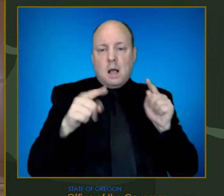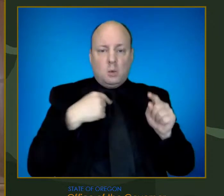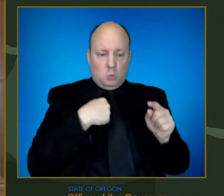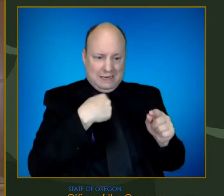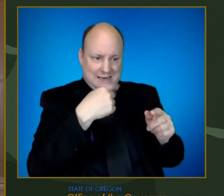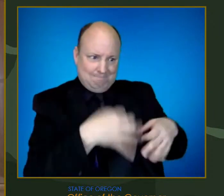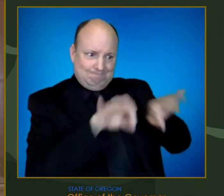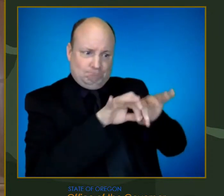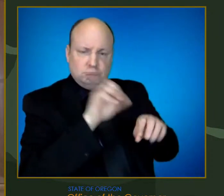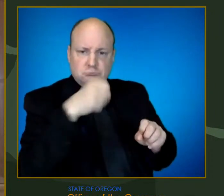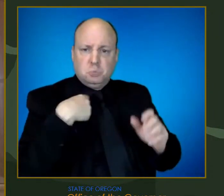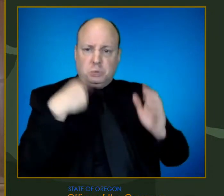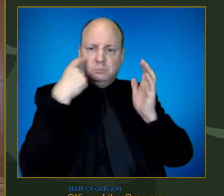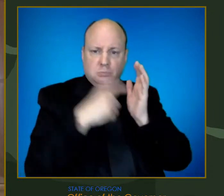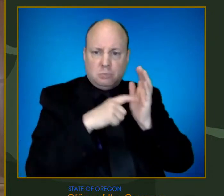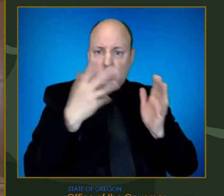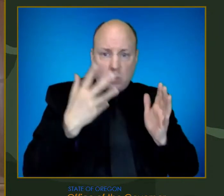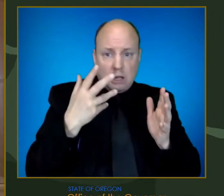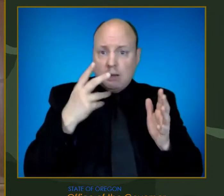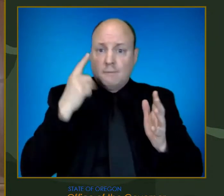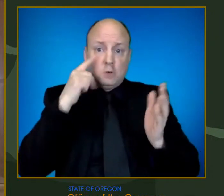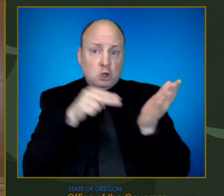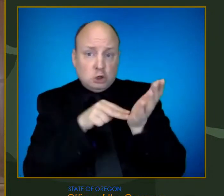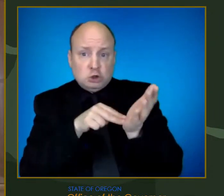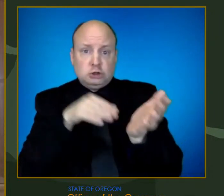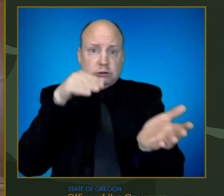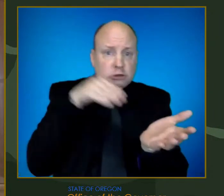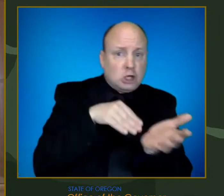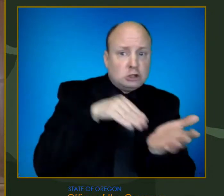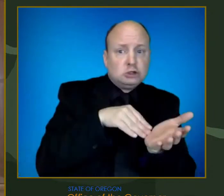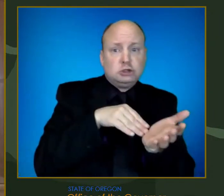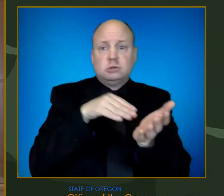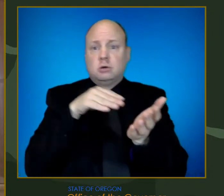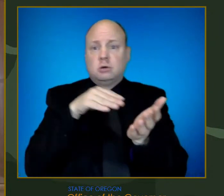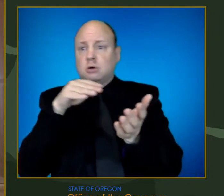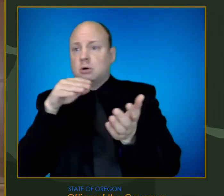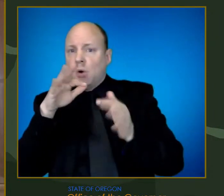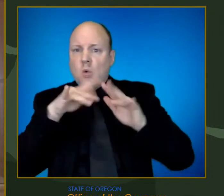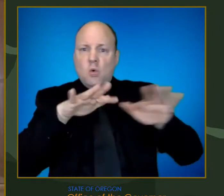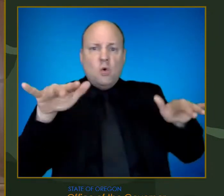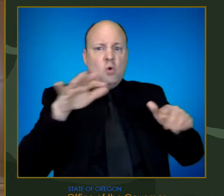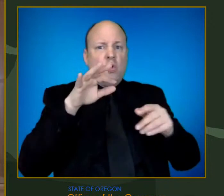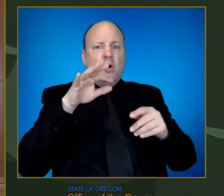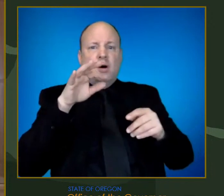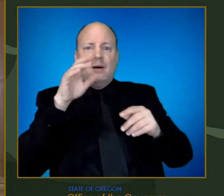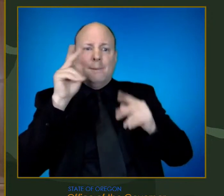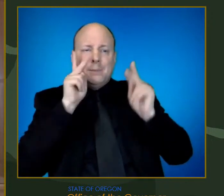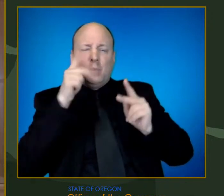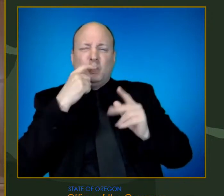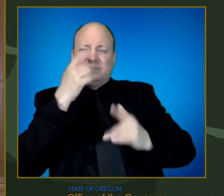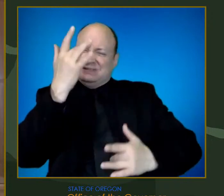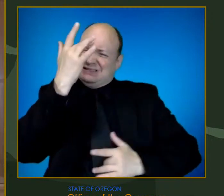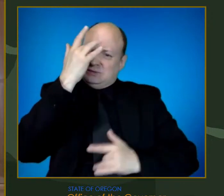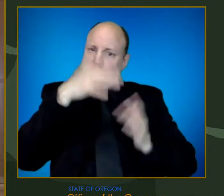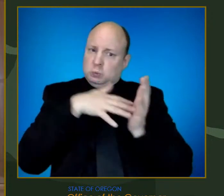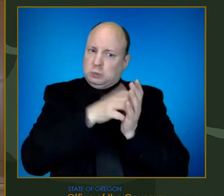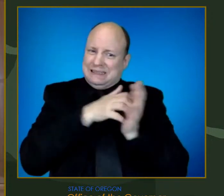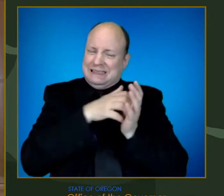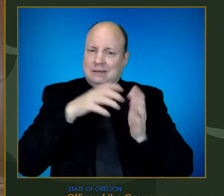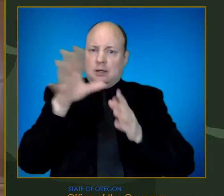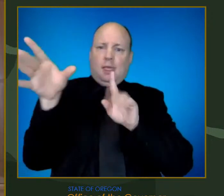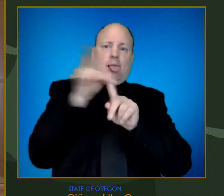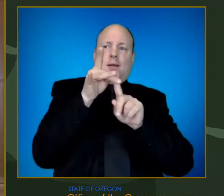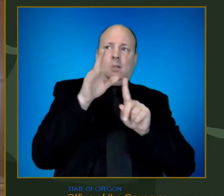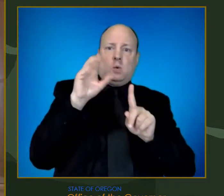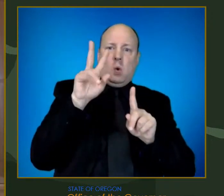provide healthcare for our most vulnerable community members, our historically underserved communities of